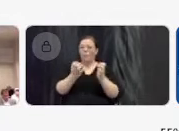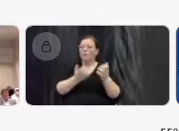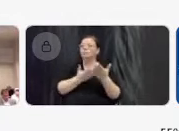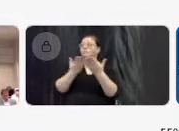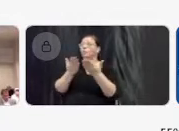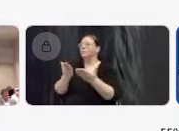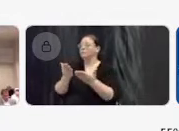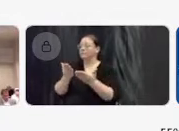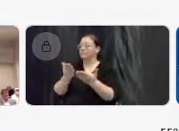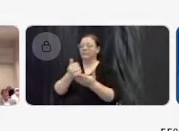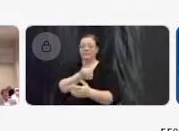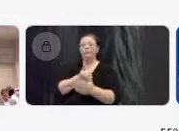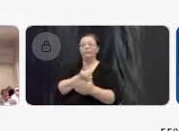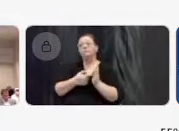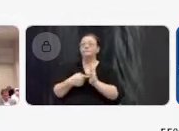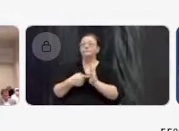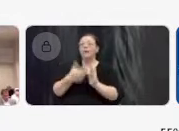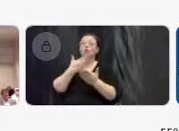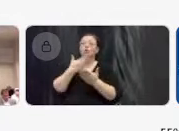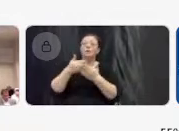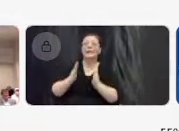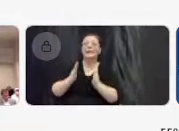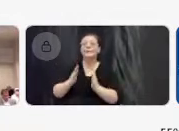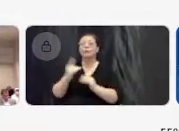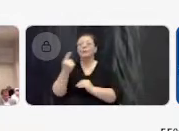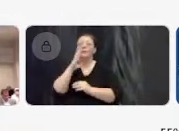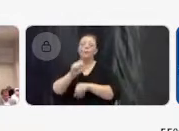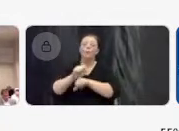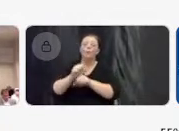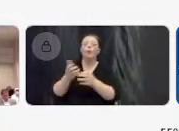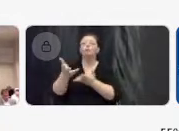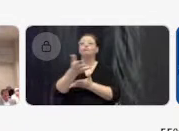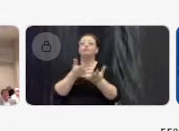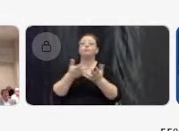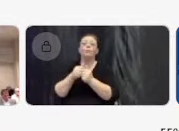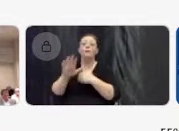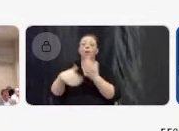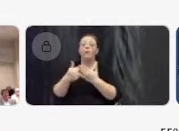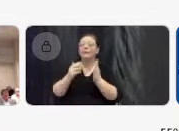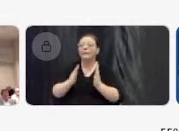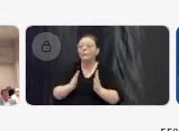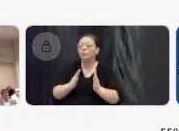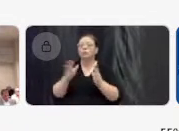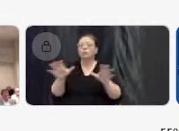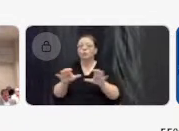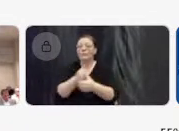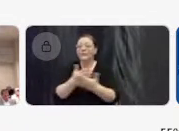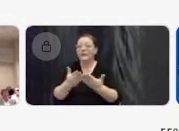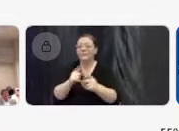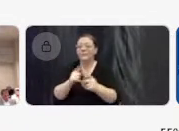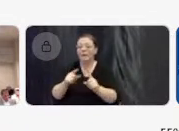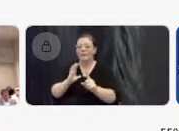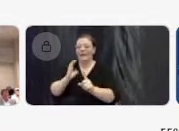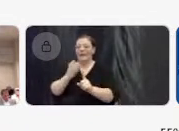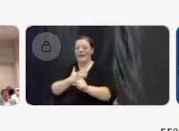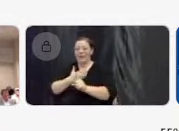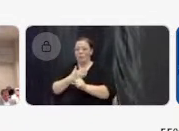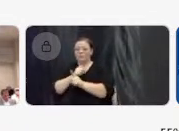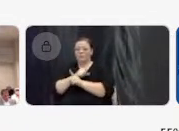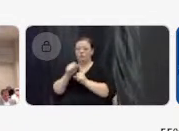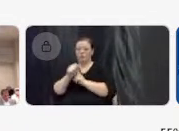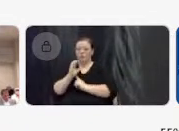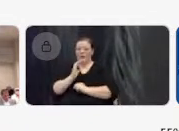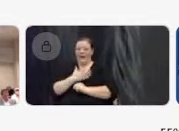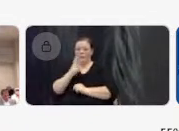himself as a good neighbor, somebody's going to work with all the neighborhoods, do everything. But in our situation,